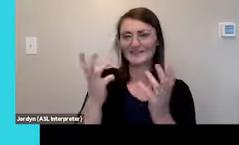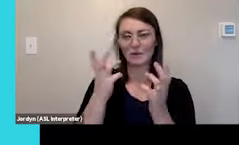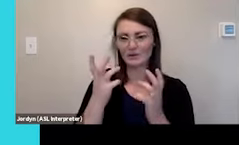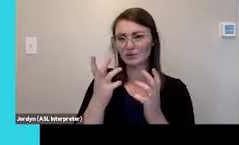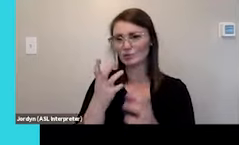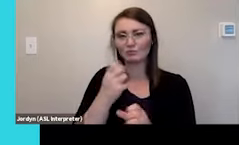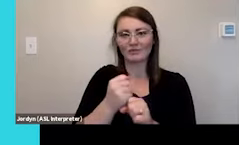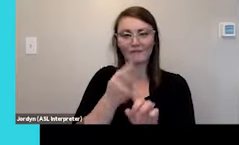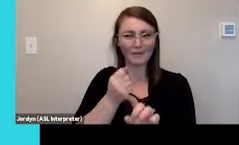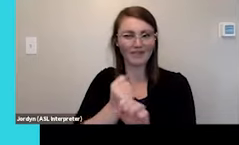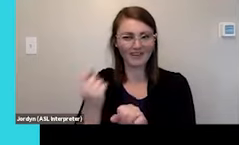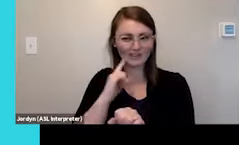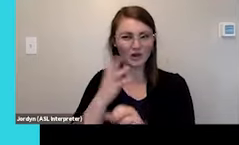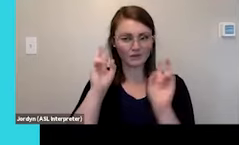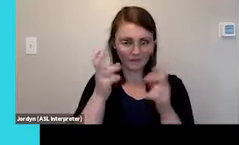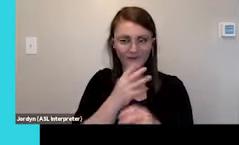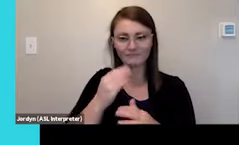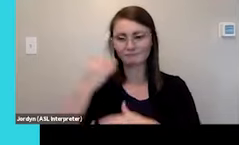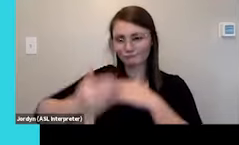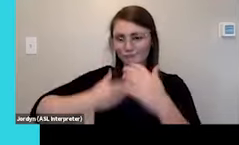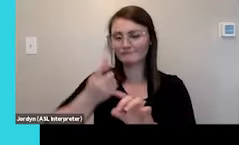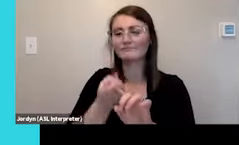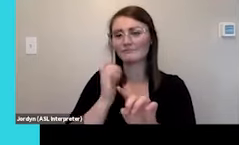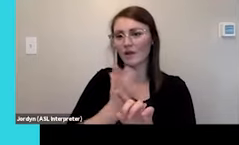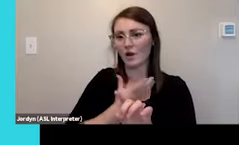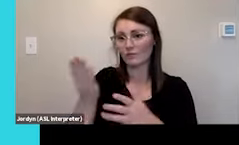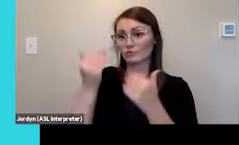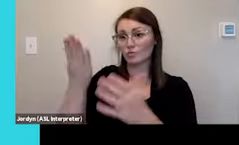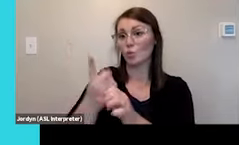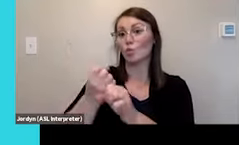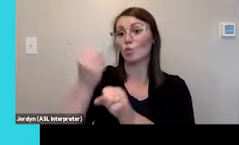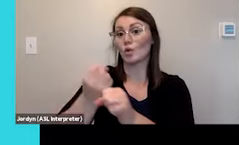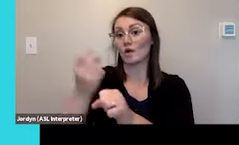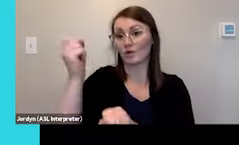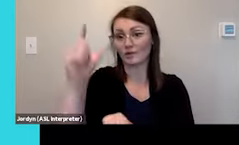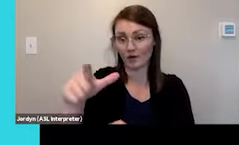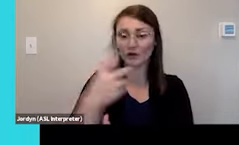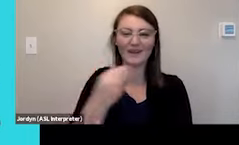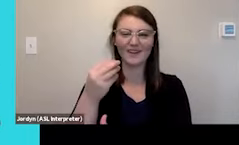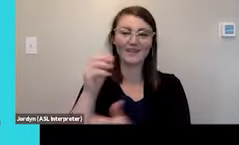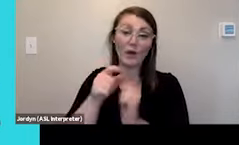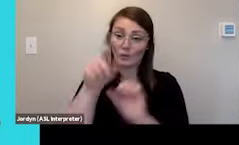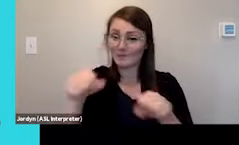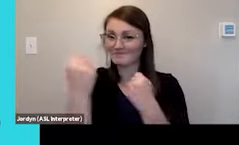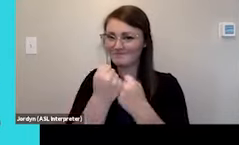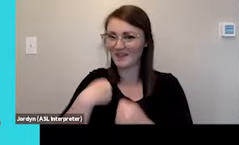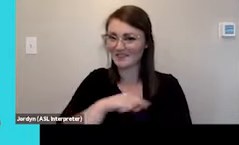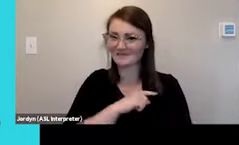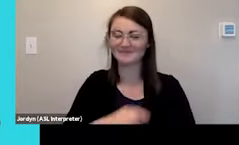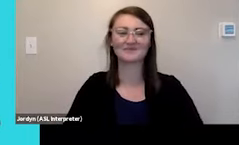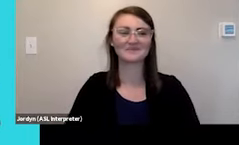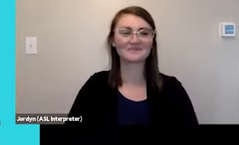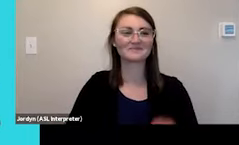topic from last year and our progress on our proposal 1 year later, and how you can support us down the road. And this is a quick